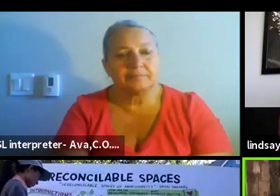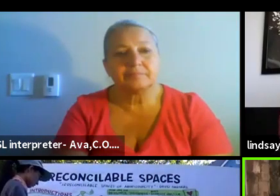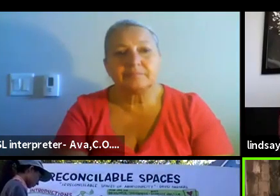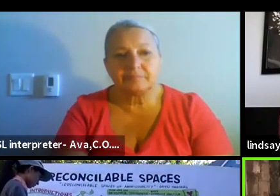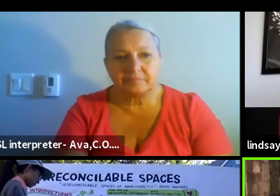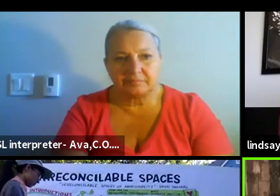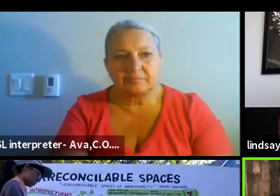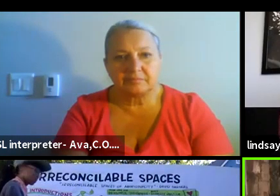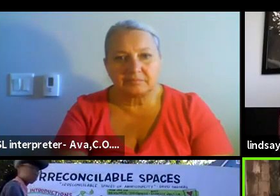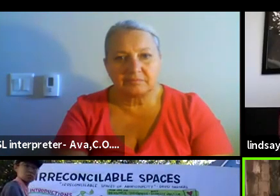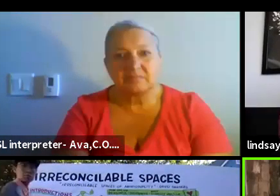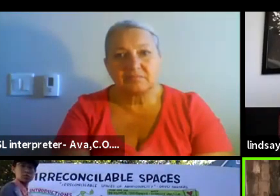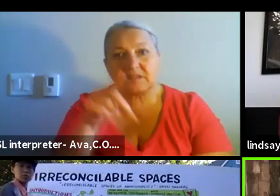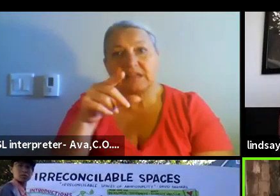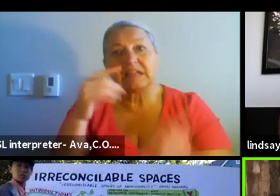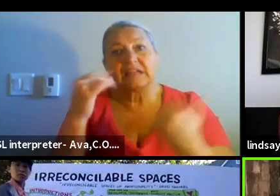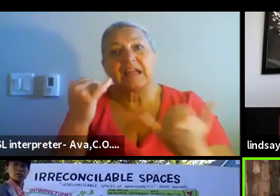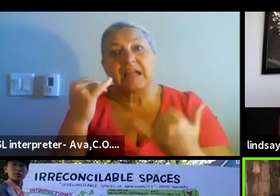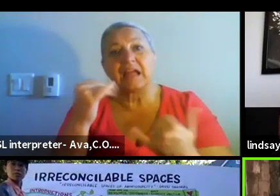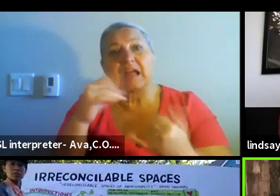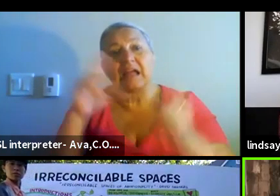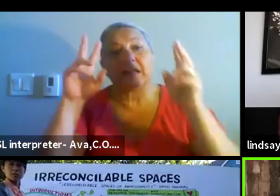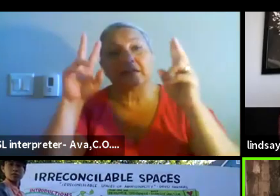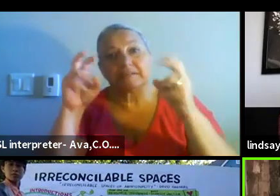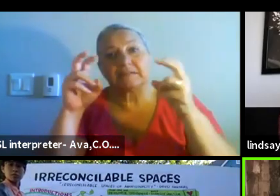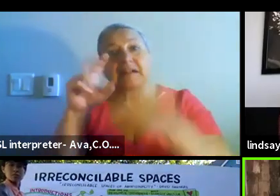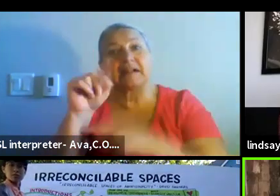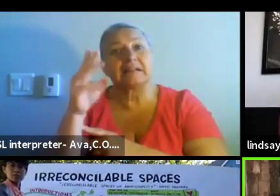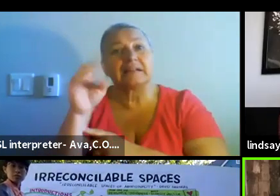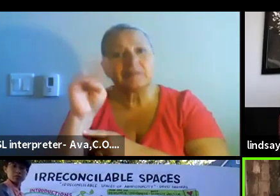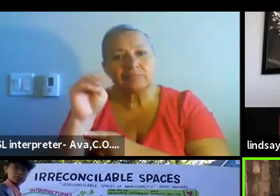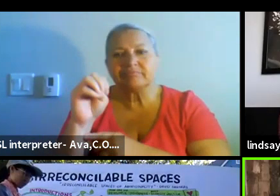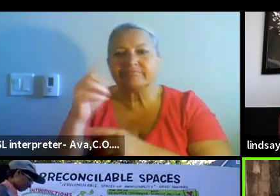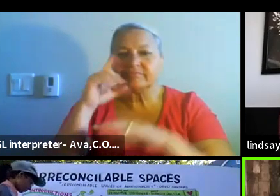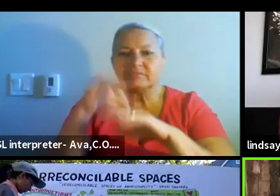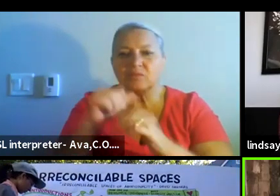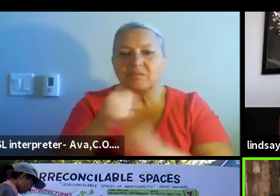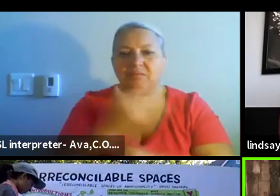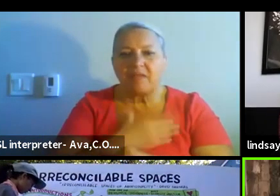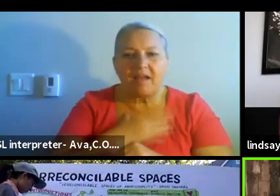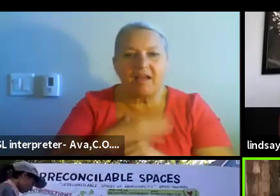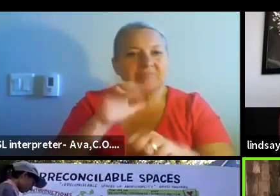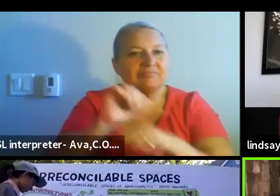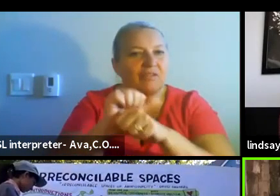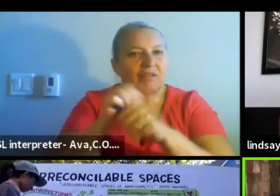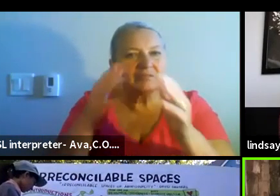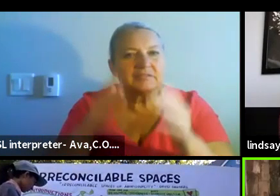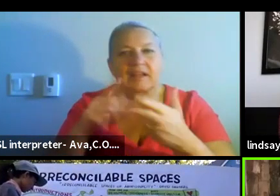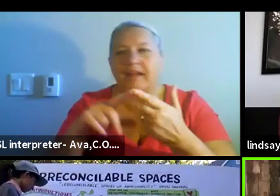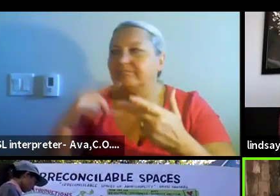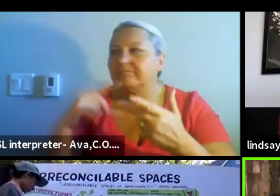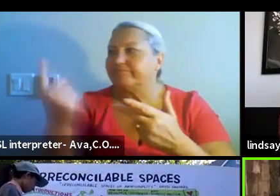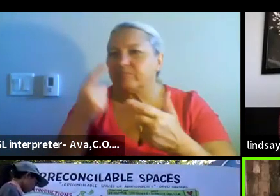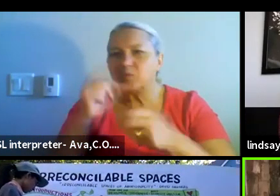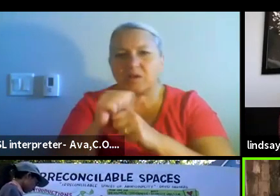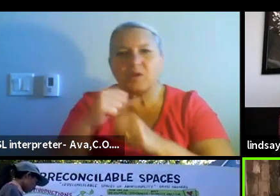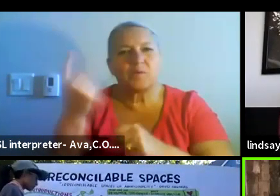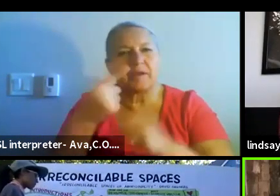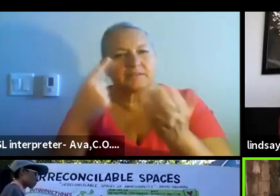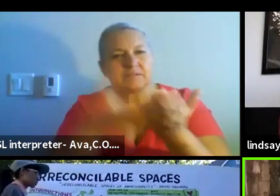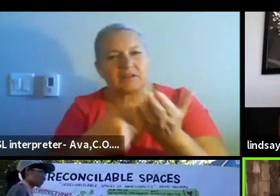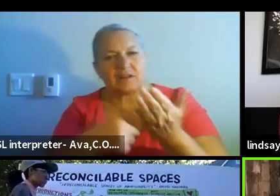Many of the themes that preoccupy me and my colleagues and that occupy our work include questions around narrative